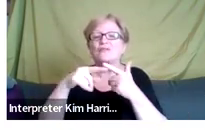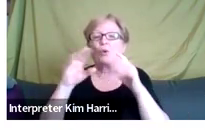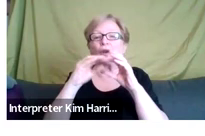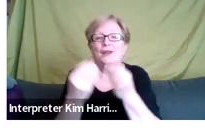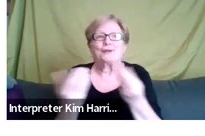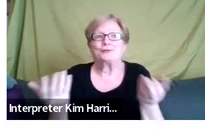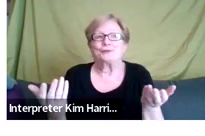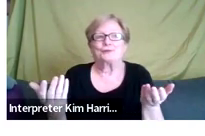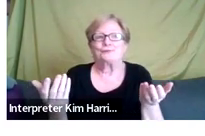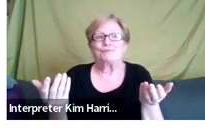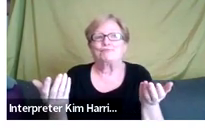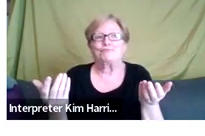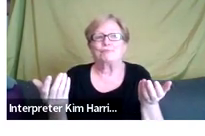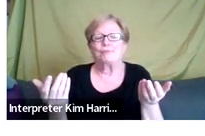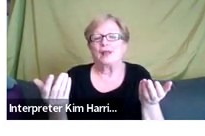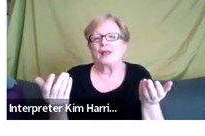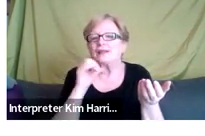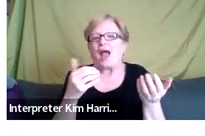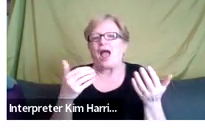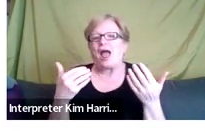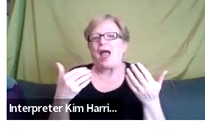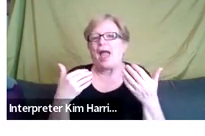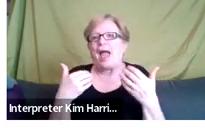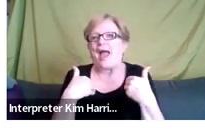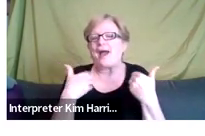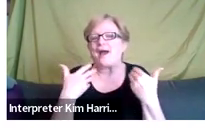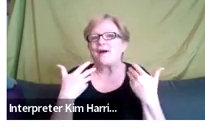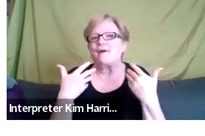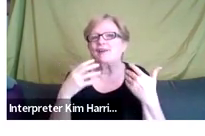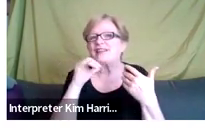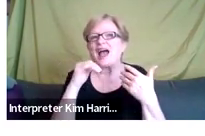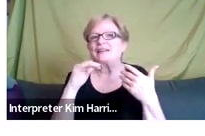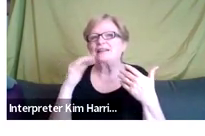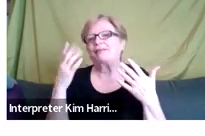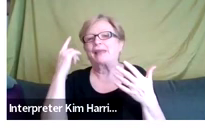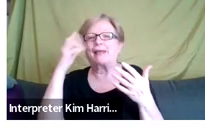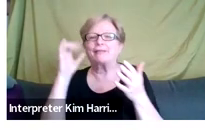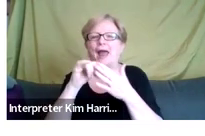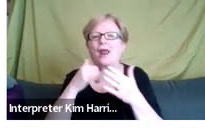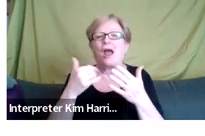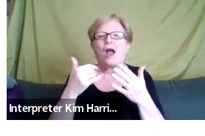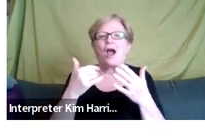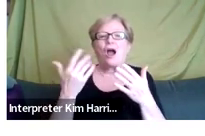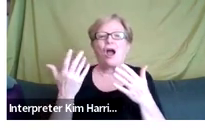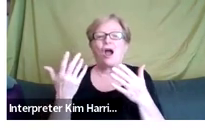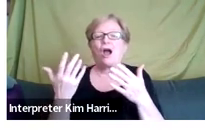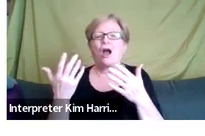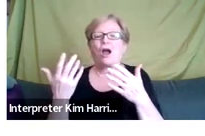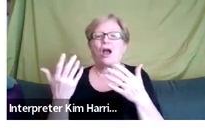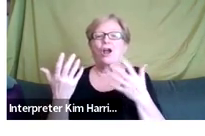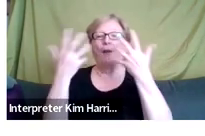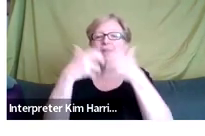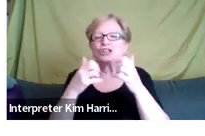not have seen fit or didn't see that accommodation as benefiting everyone,